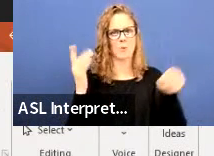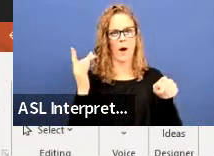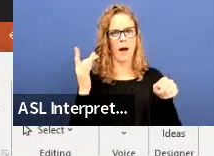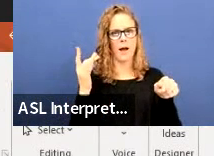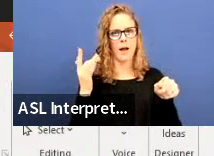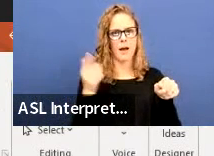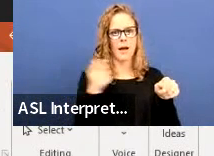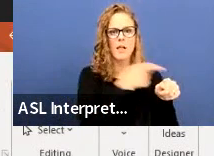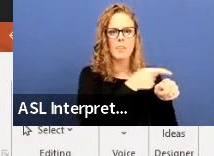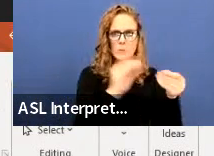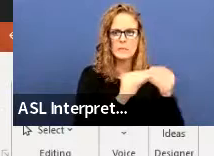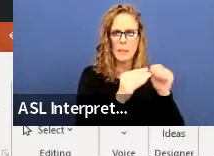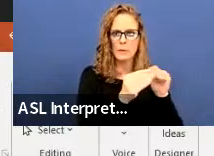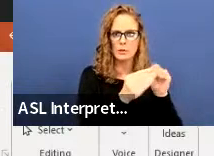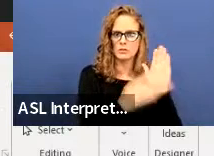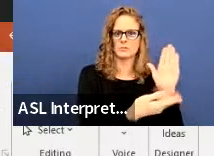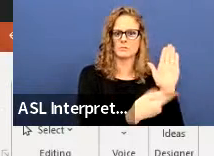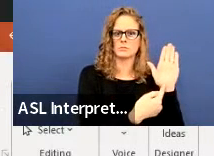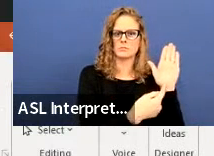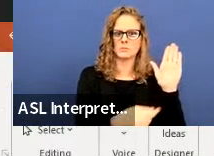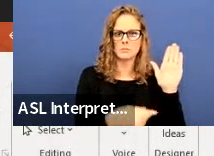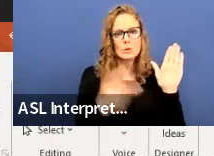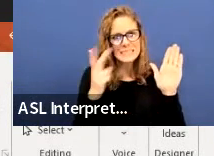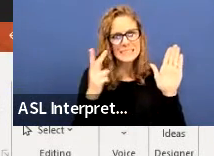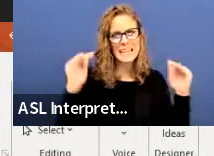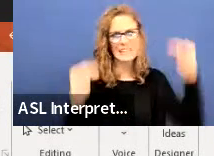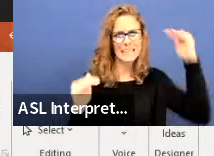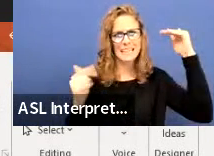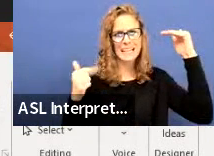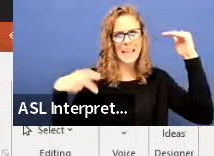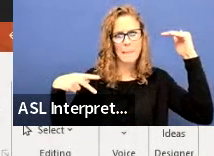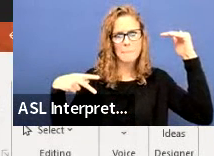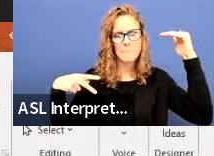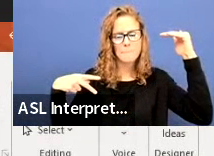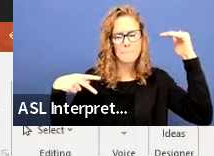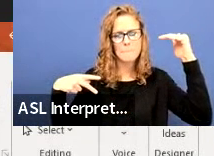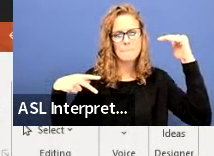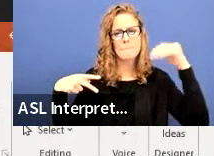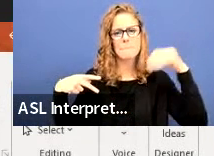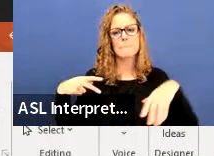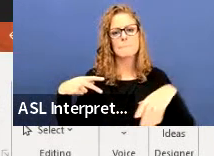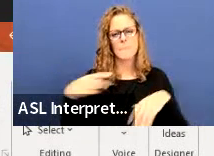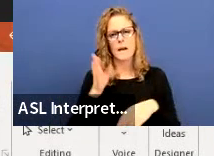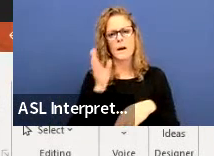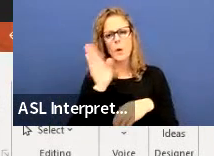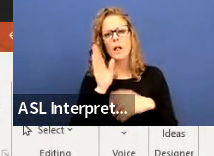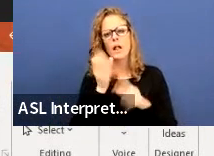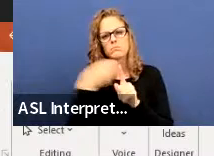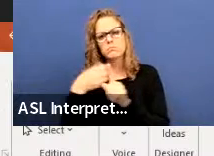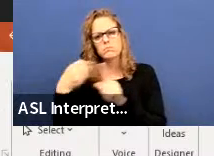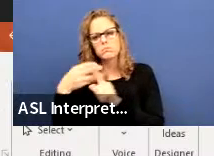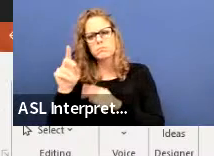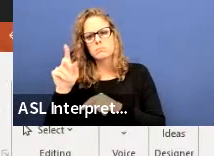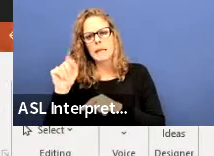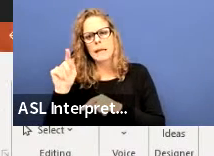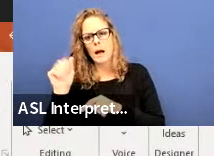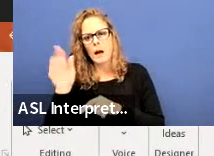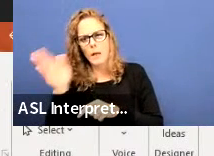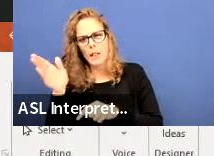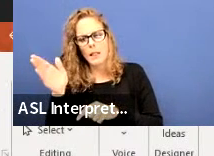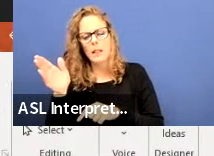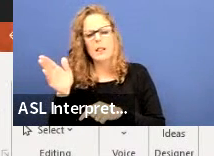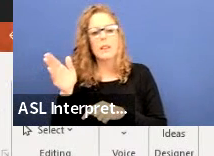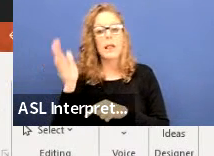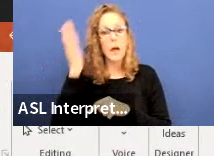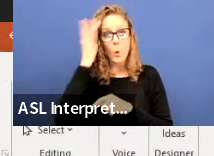numbers are at. And you'll see that there's gaps as Natalie go through some of our data. And the reason why we wanted to bring